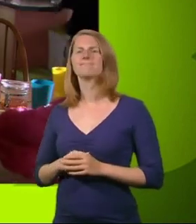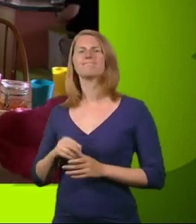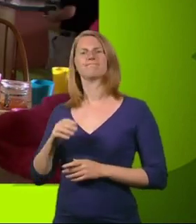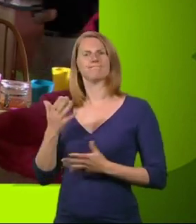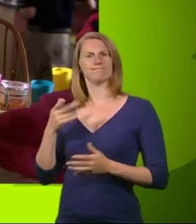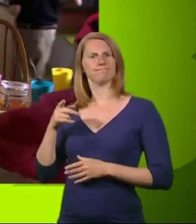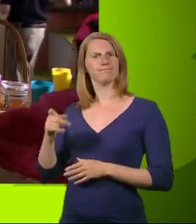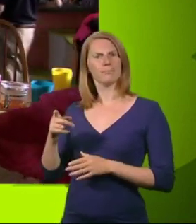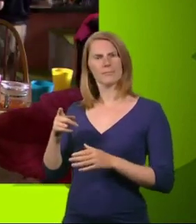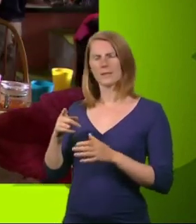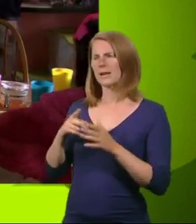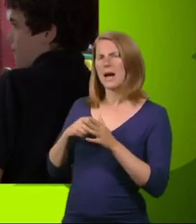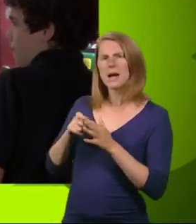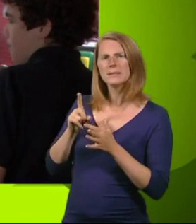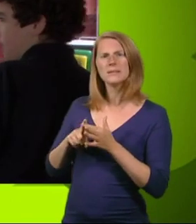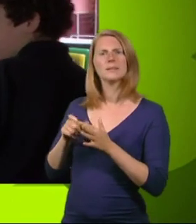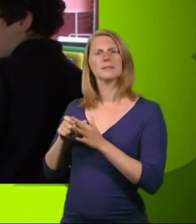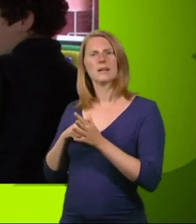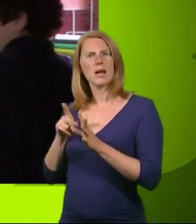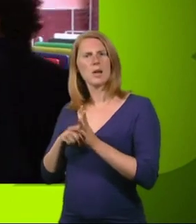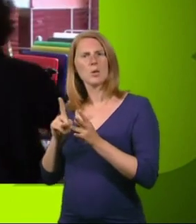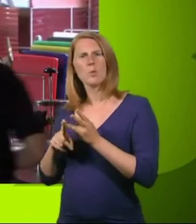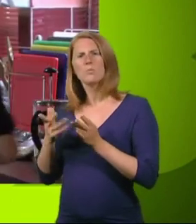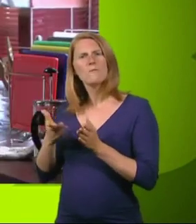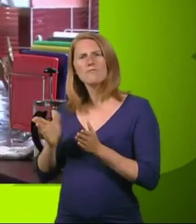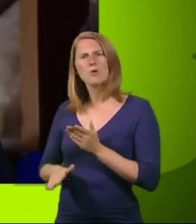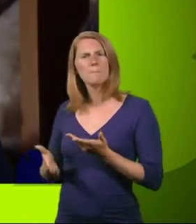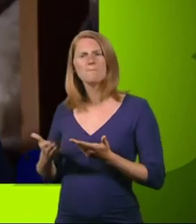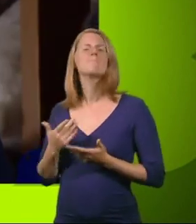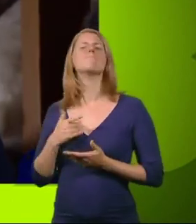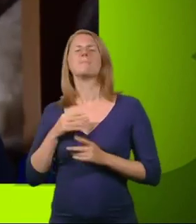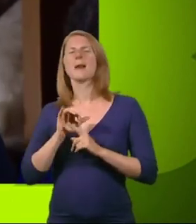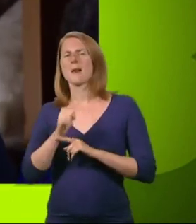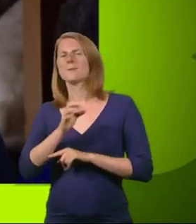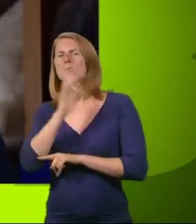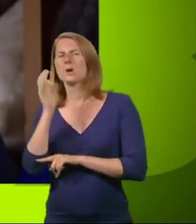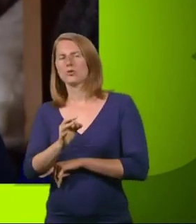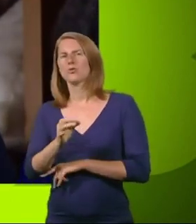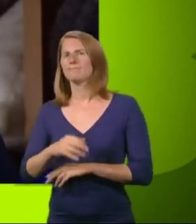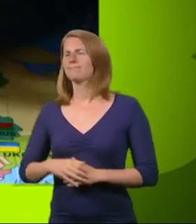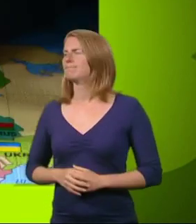So, Gus, where did Ade and Daya come from? That's my next question. Bashirini,